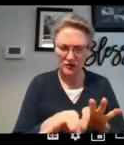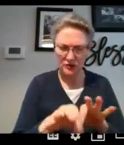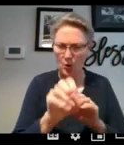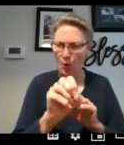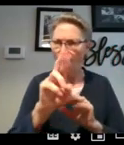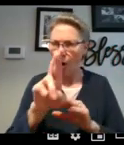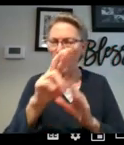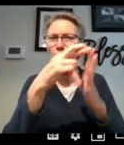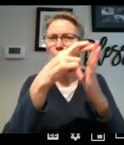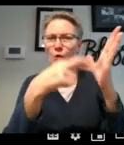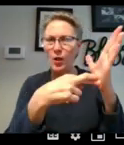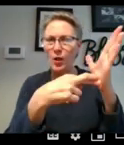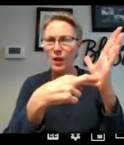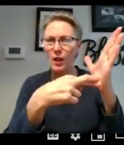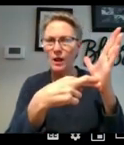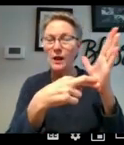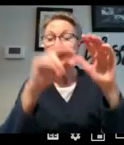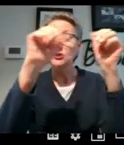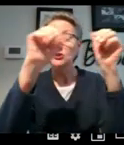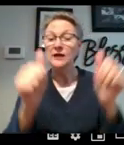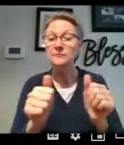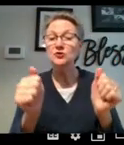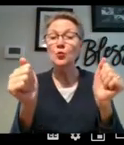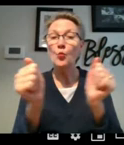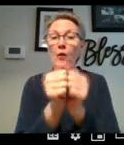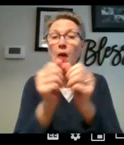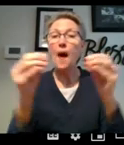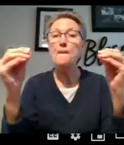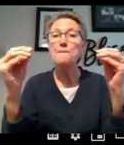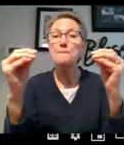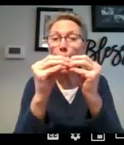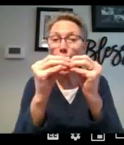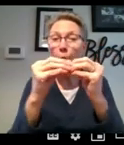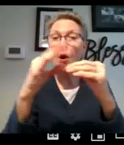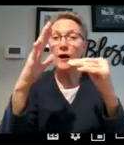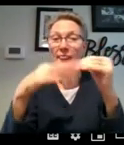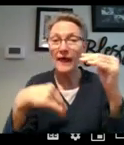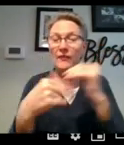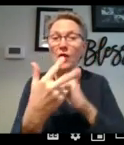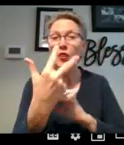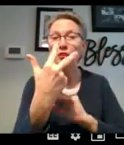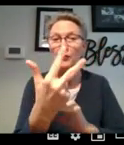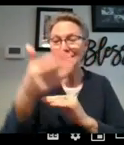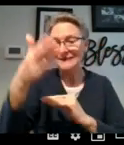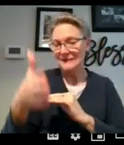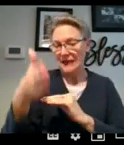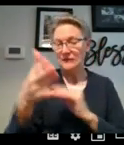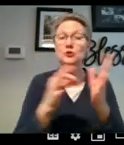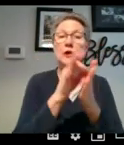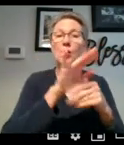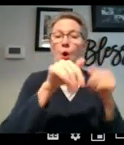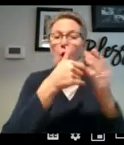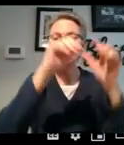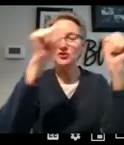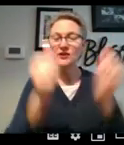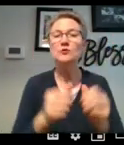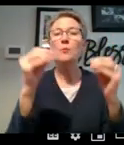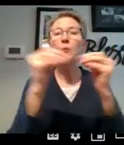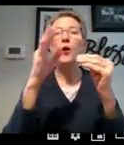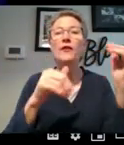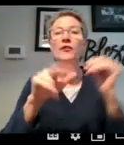give me here is shapes with more than 3 sides. So my goal here is to count all the shapes that have more than